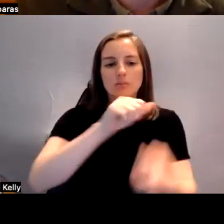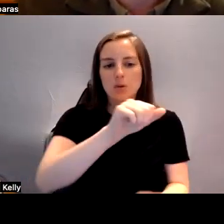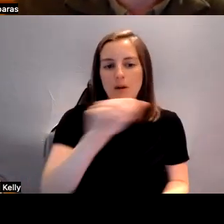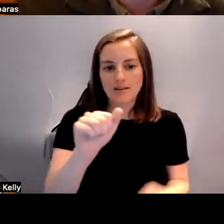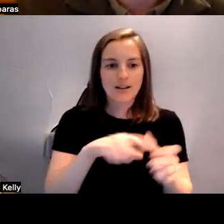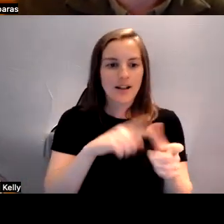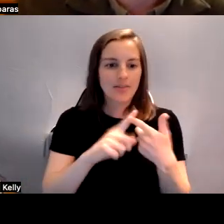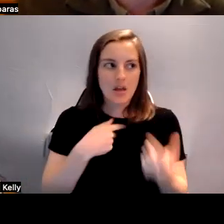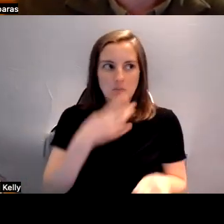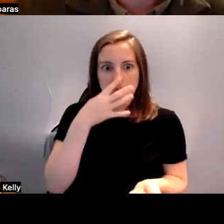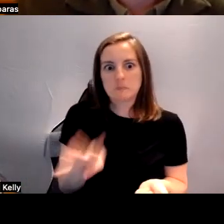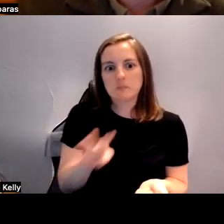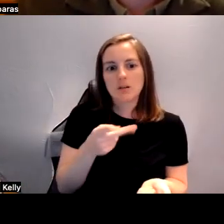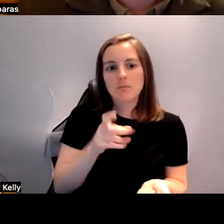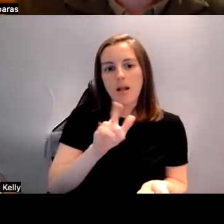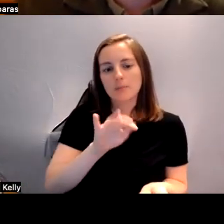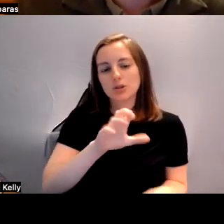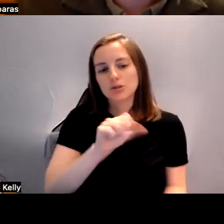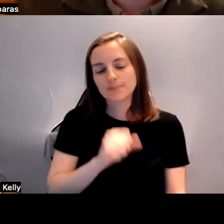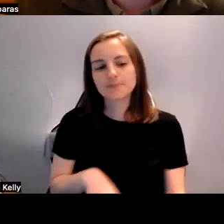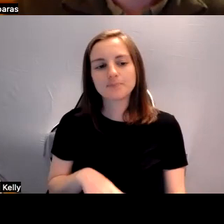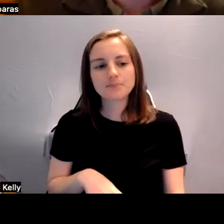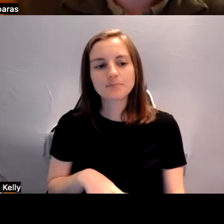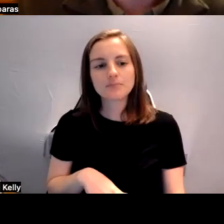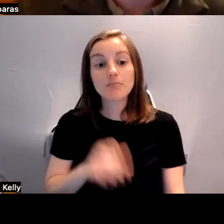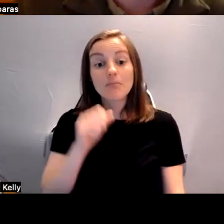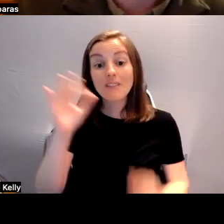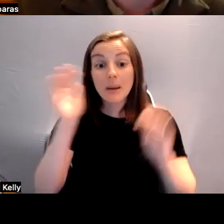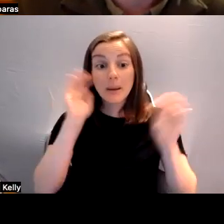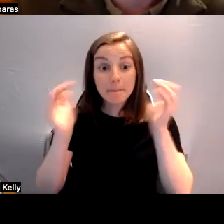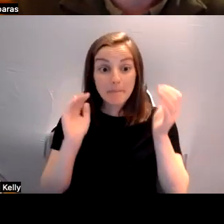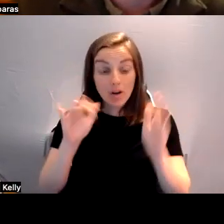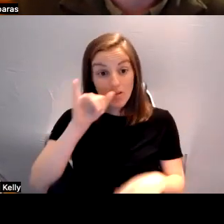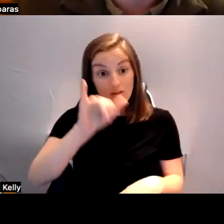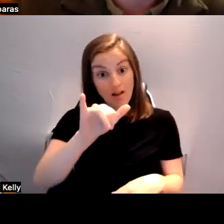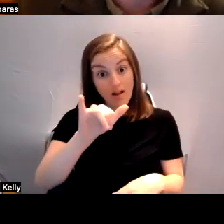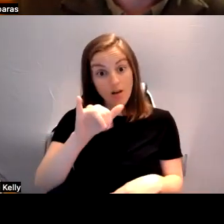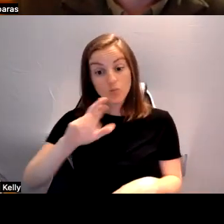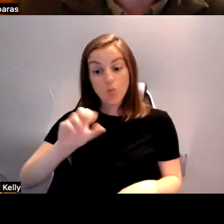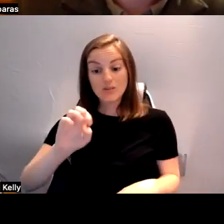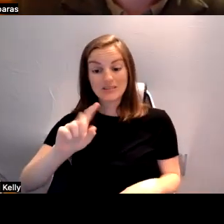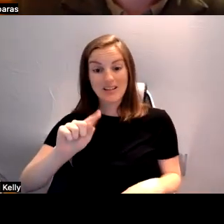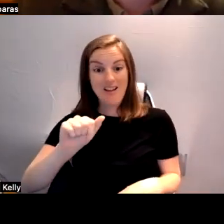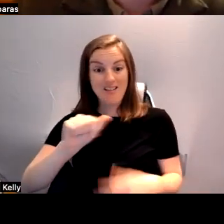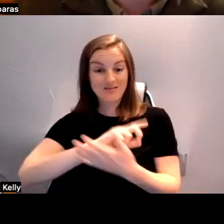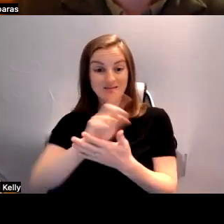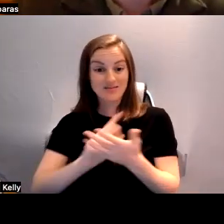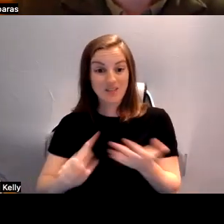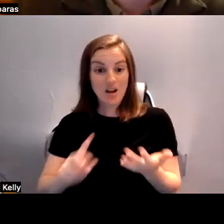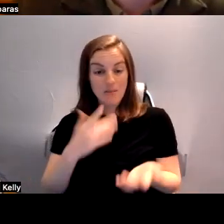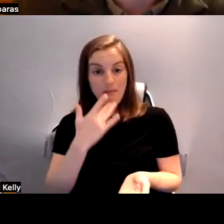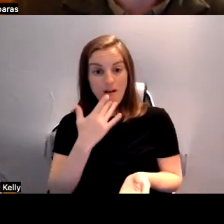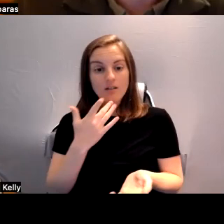don't think about the polars. If we compare this bias with Rosetta design bias, Rosetta has some issues